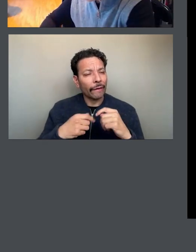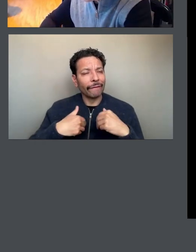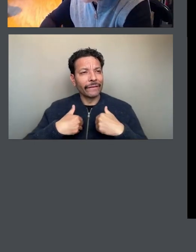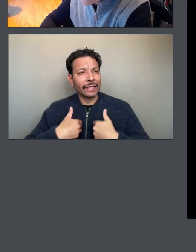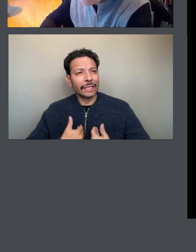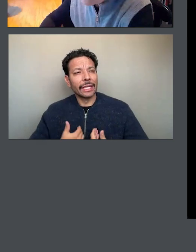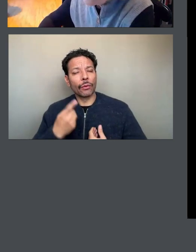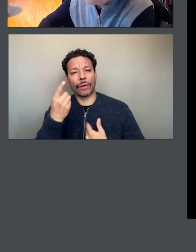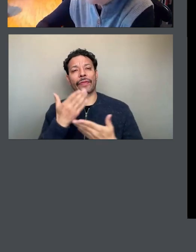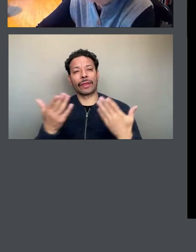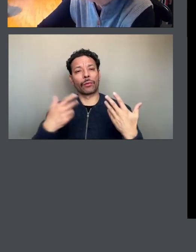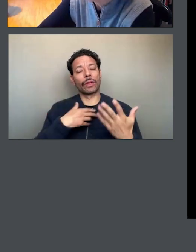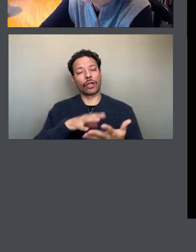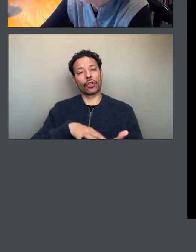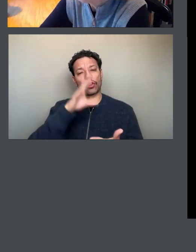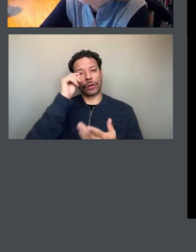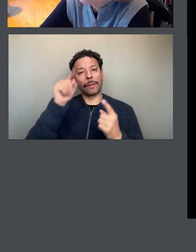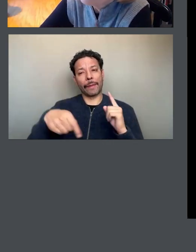have learned about